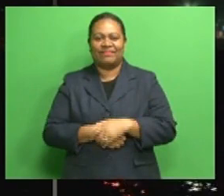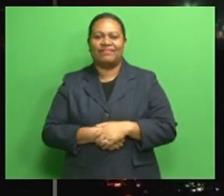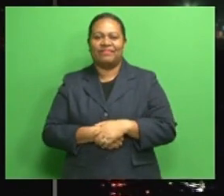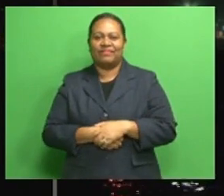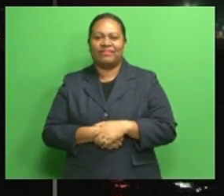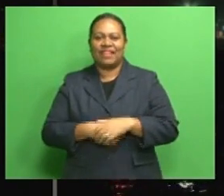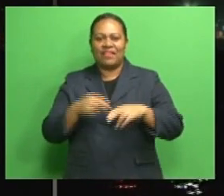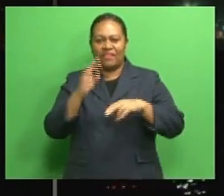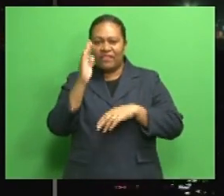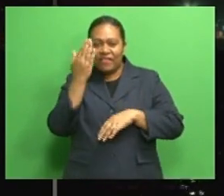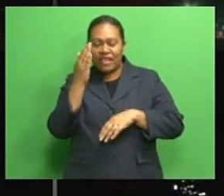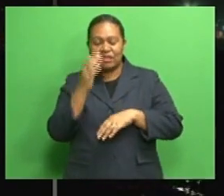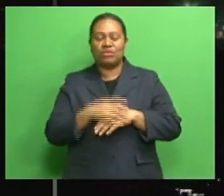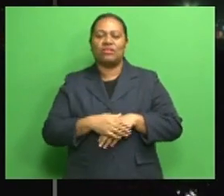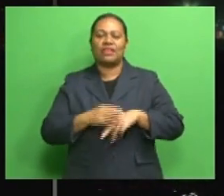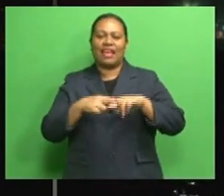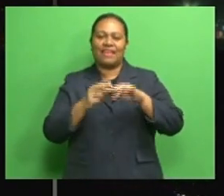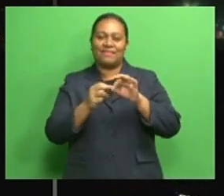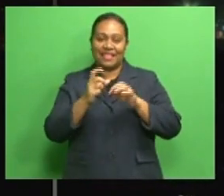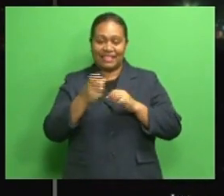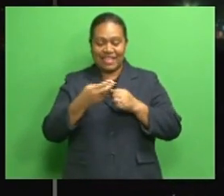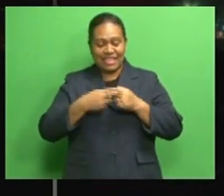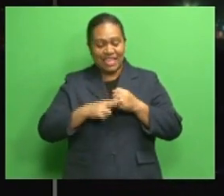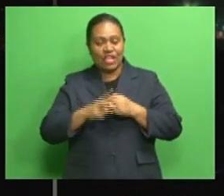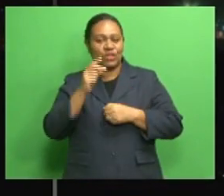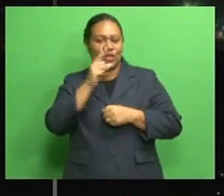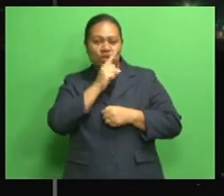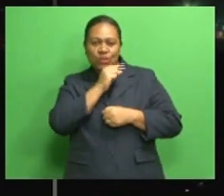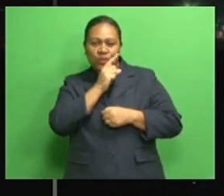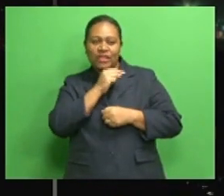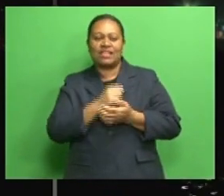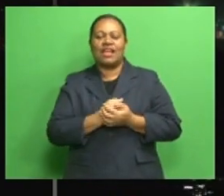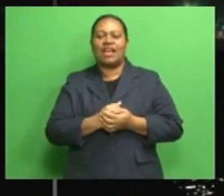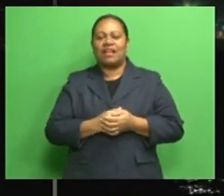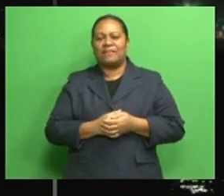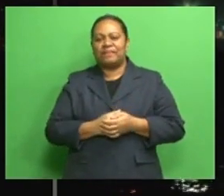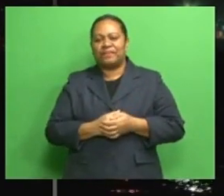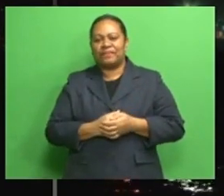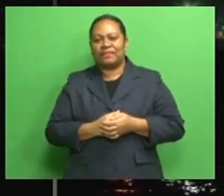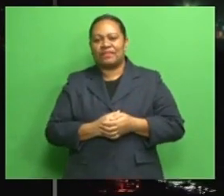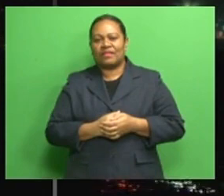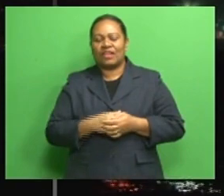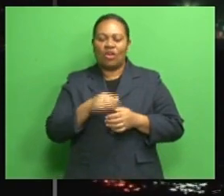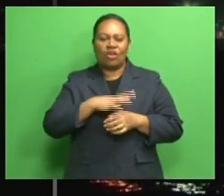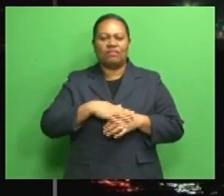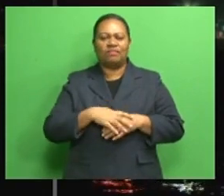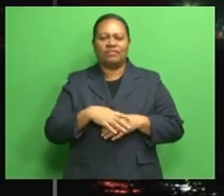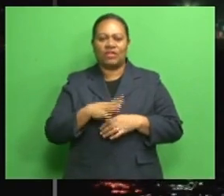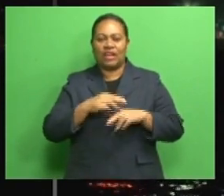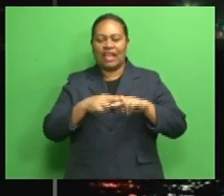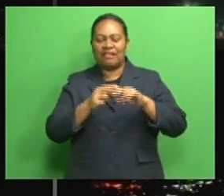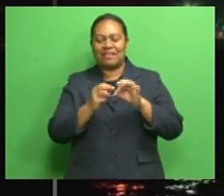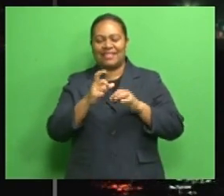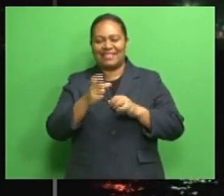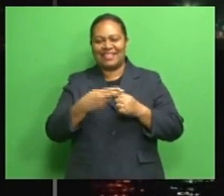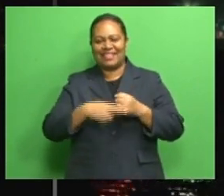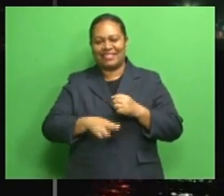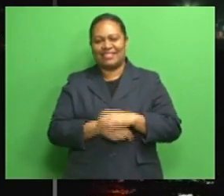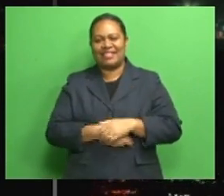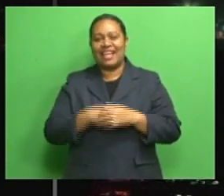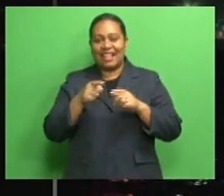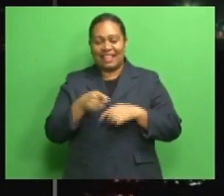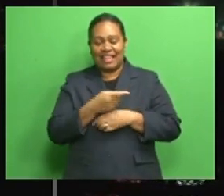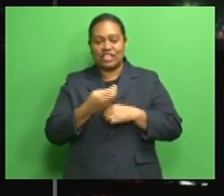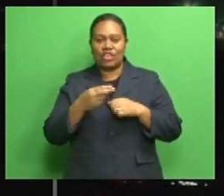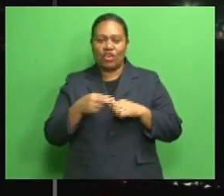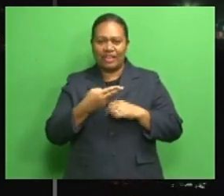fbcnews@fbc.com.fj, via Facebook page FBC News, our Twitter page at FBC_news, or hashtag FBC News. That's your